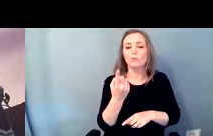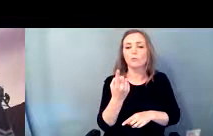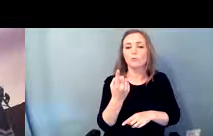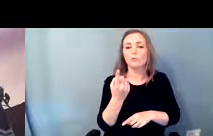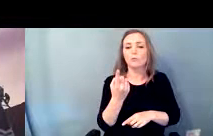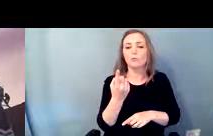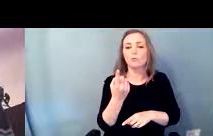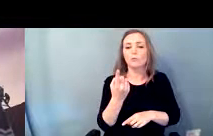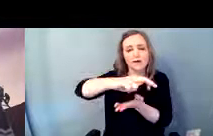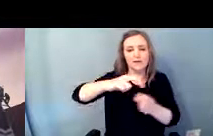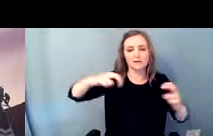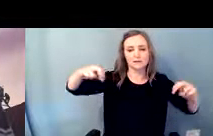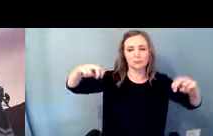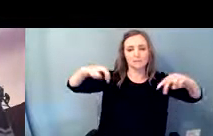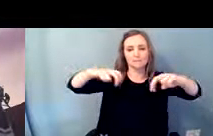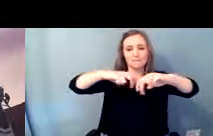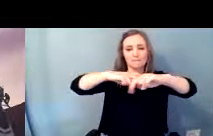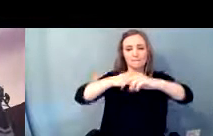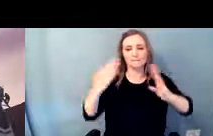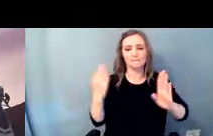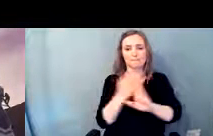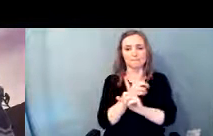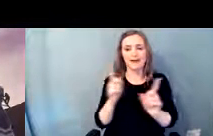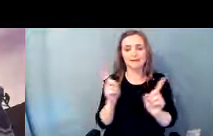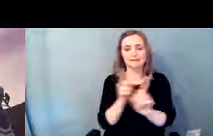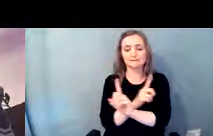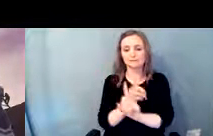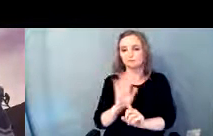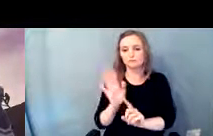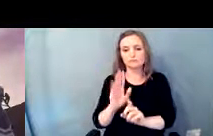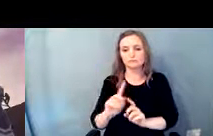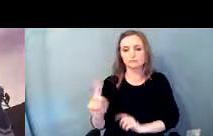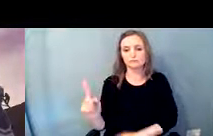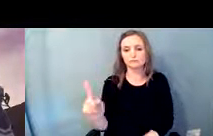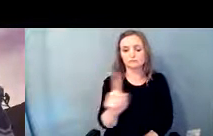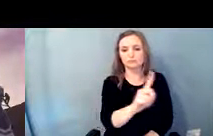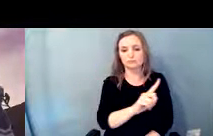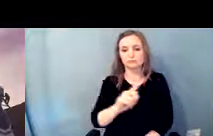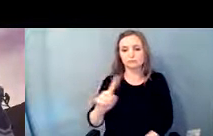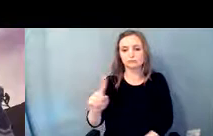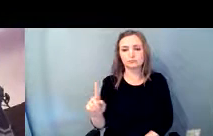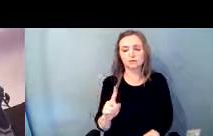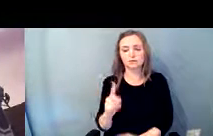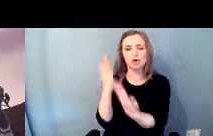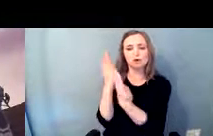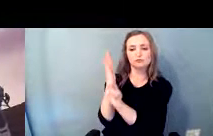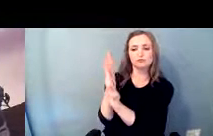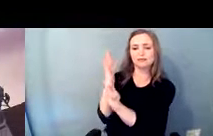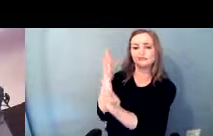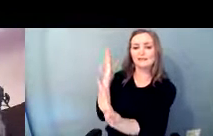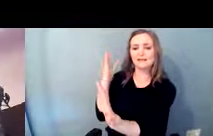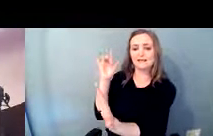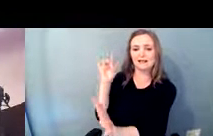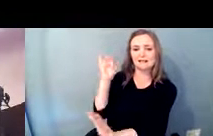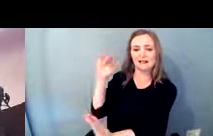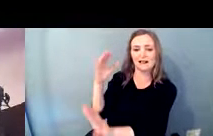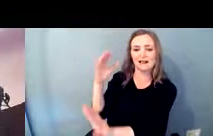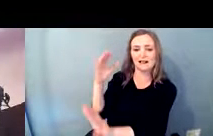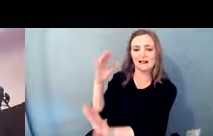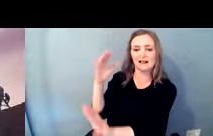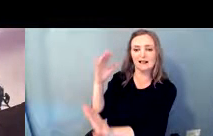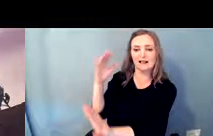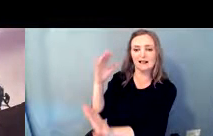controlled door entries, we were bringing people down face-to-face, particularly anyone we felt needed to be seen and assessed